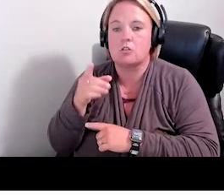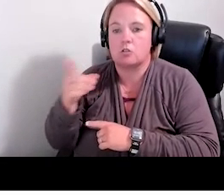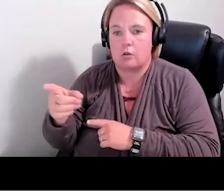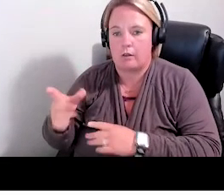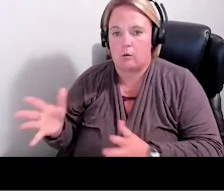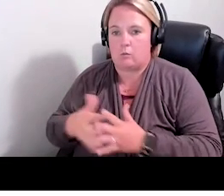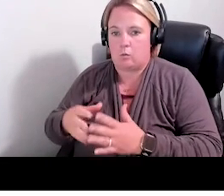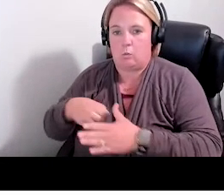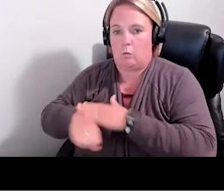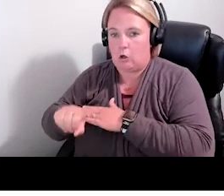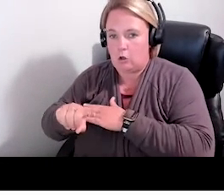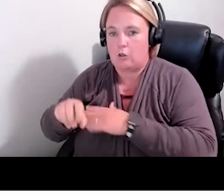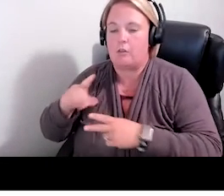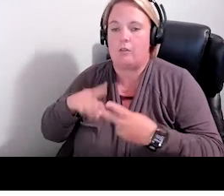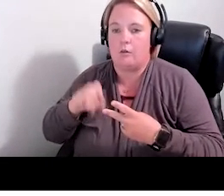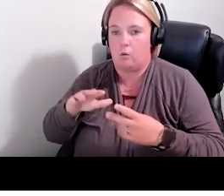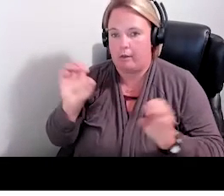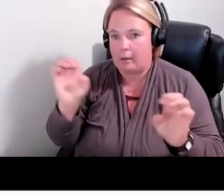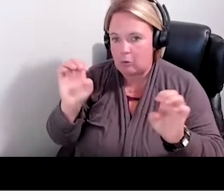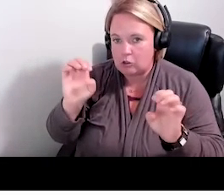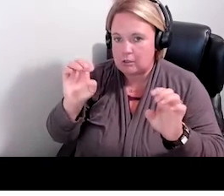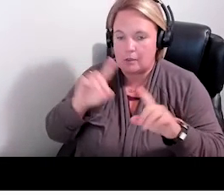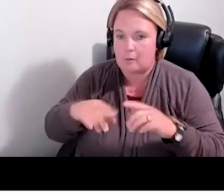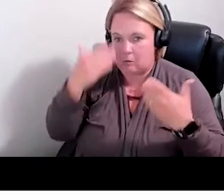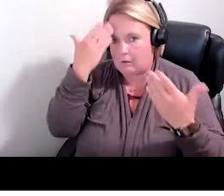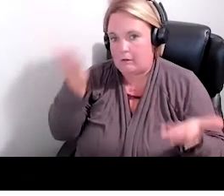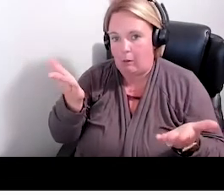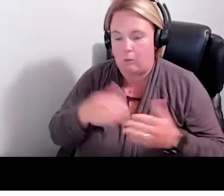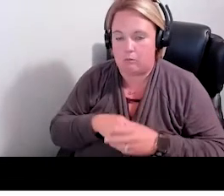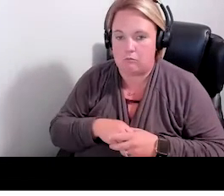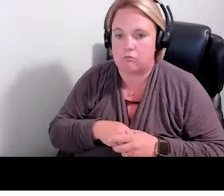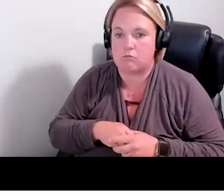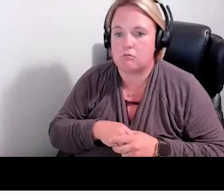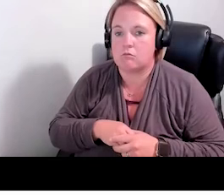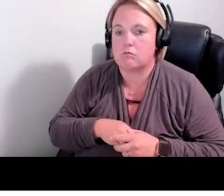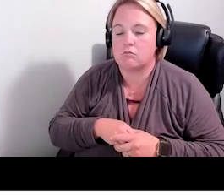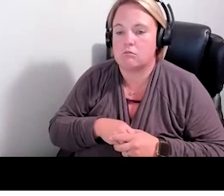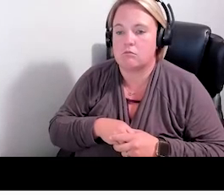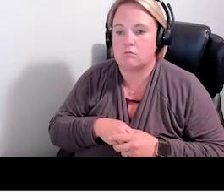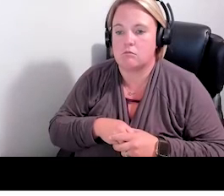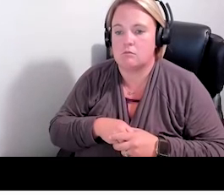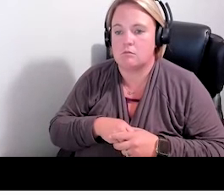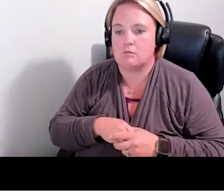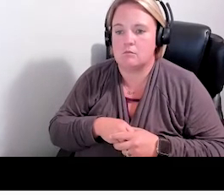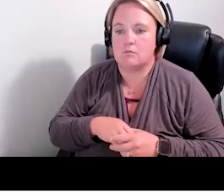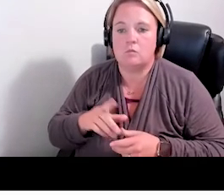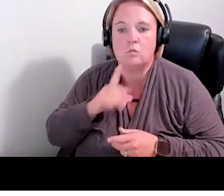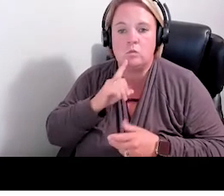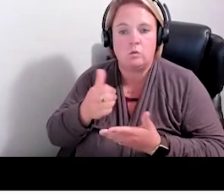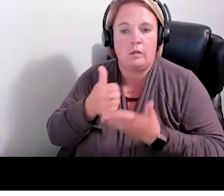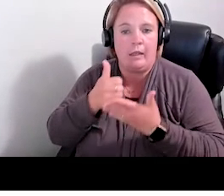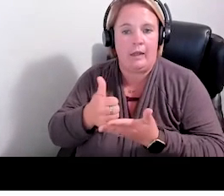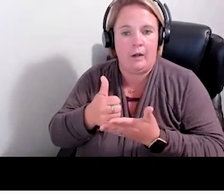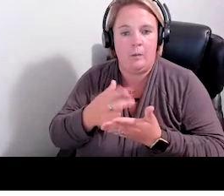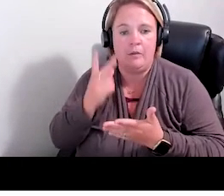something, or was out, with an emergency, and we just didn't know. So it really helped us try to look at some